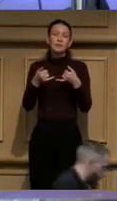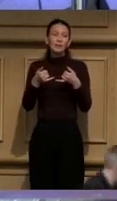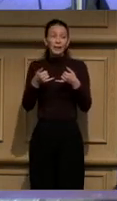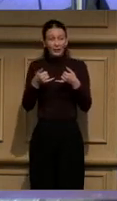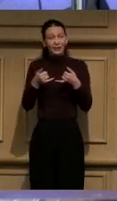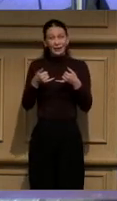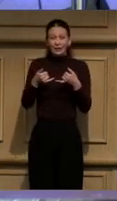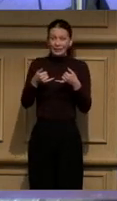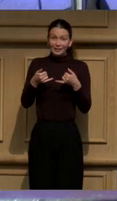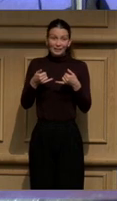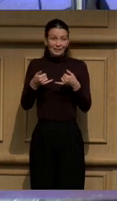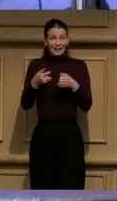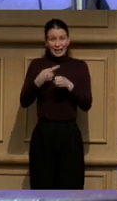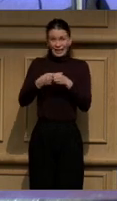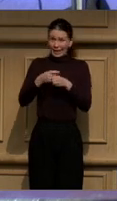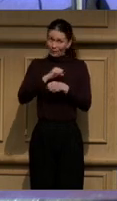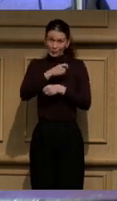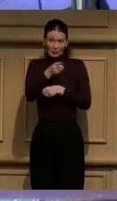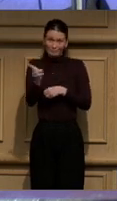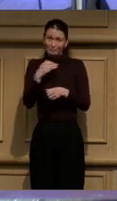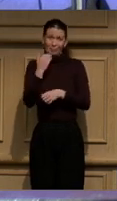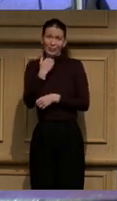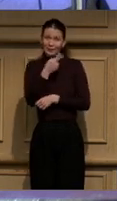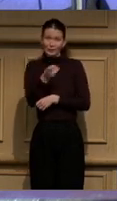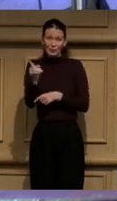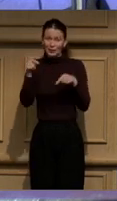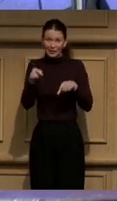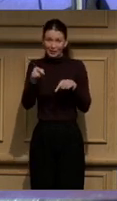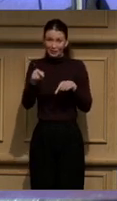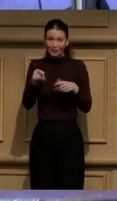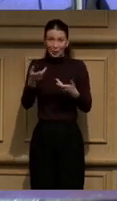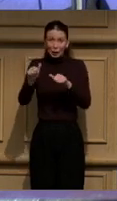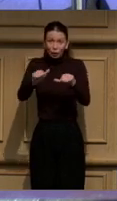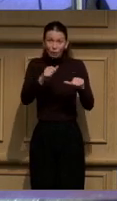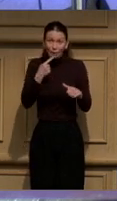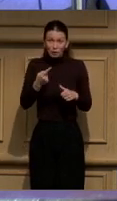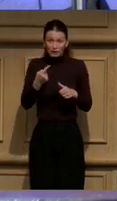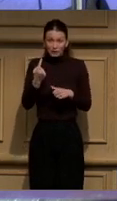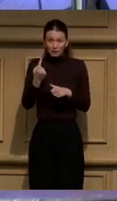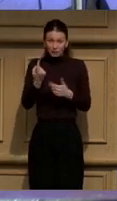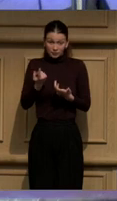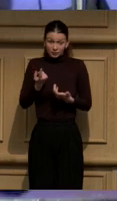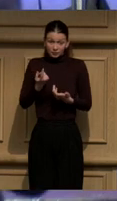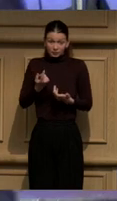again, everyone can attest to this in the room, it's like being an artist is quite hard. And